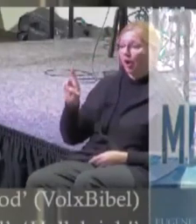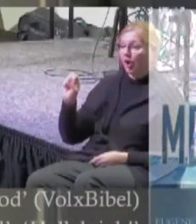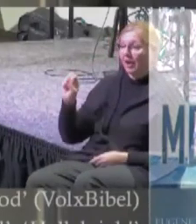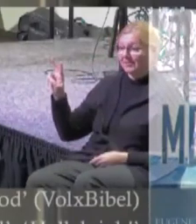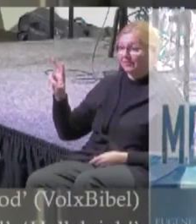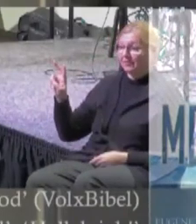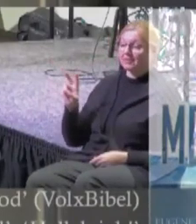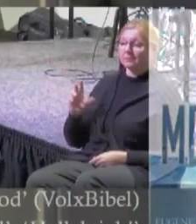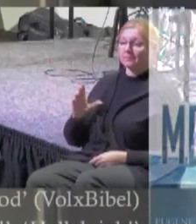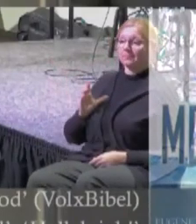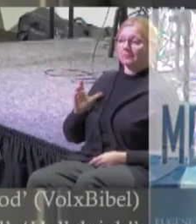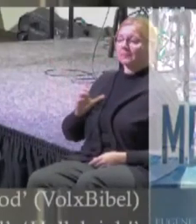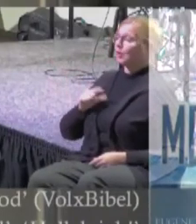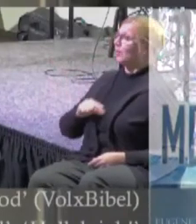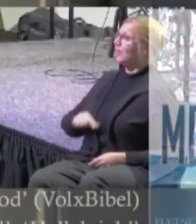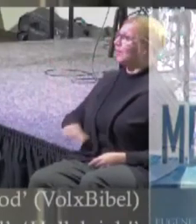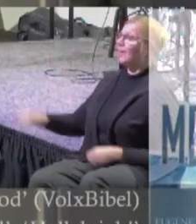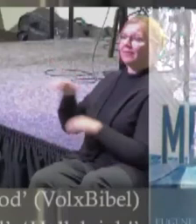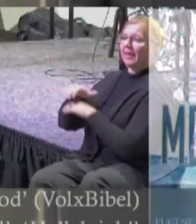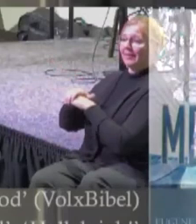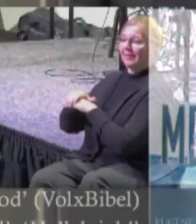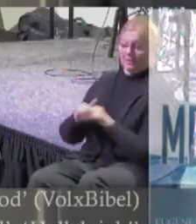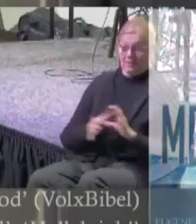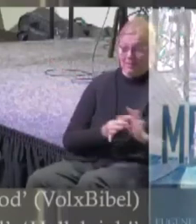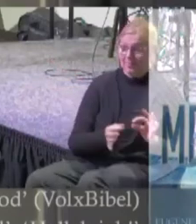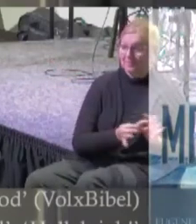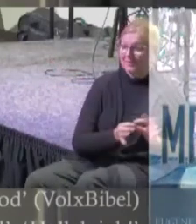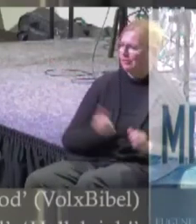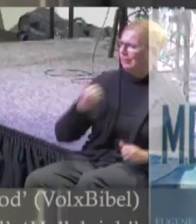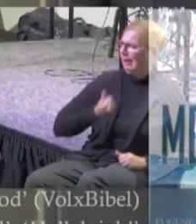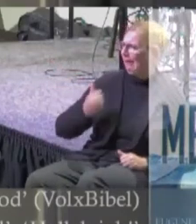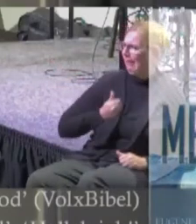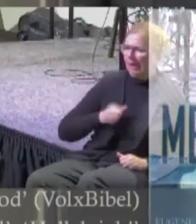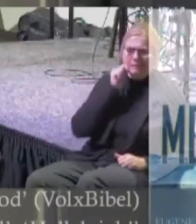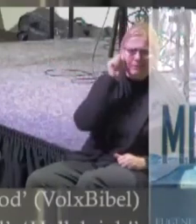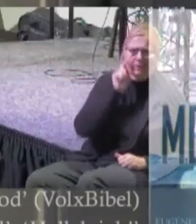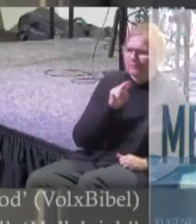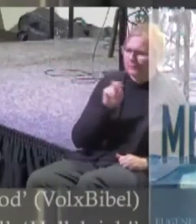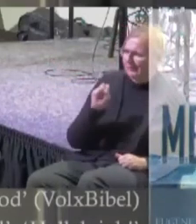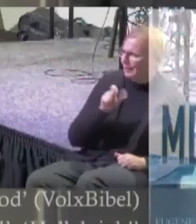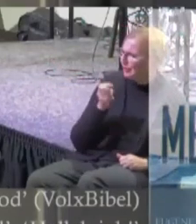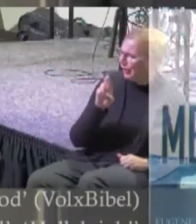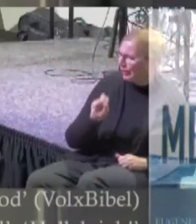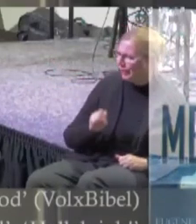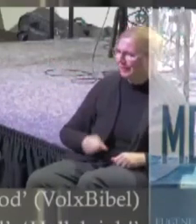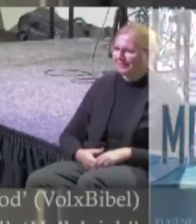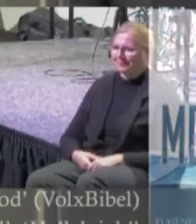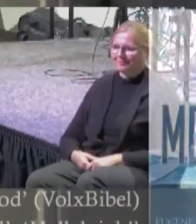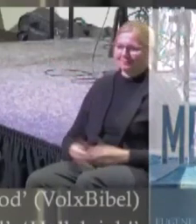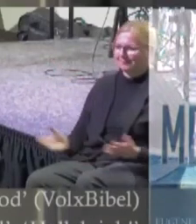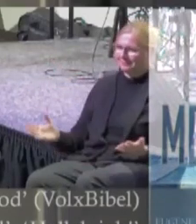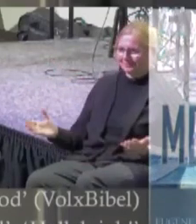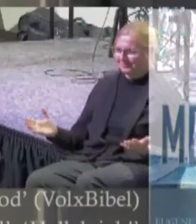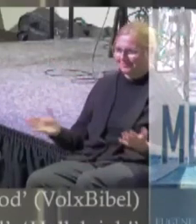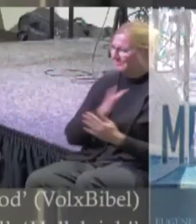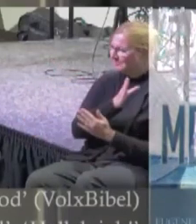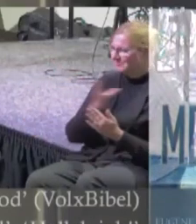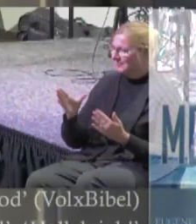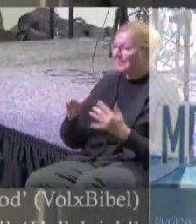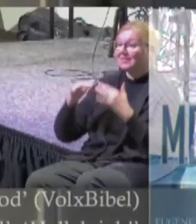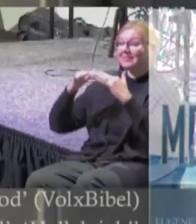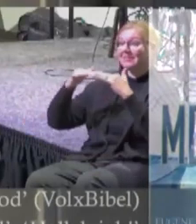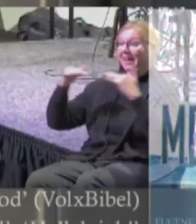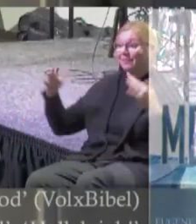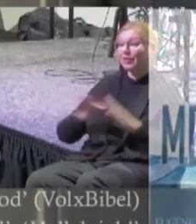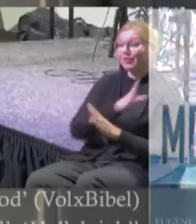like the Queen of England, and everyone in the Message speaks like a gangland teenager. diverse registers is what